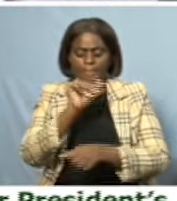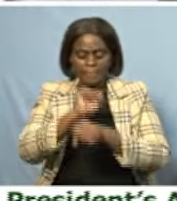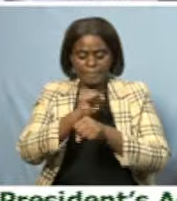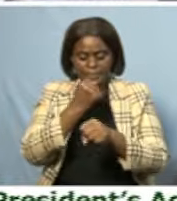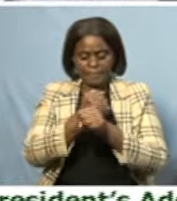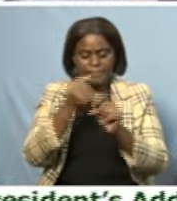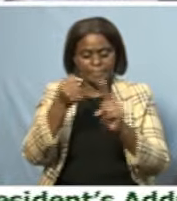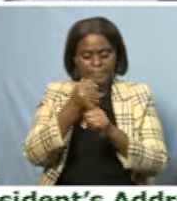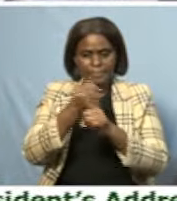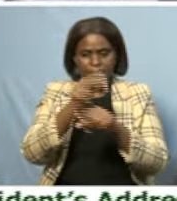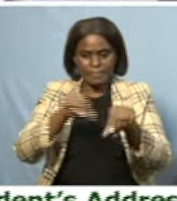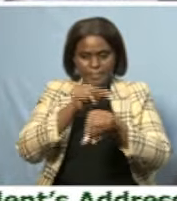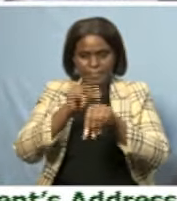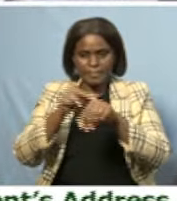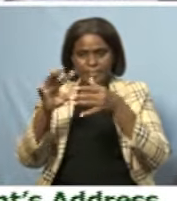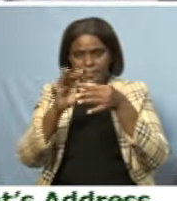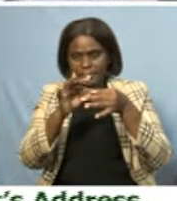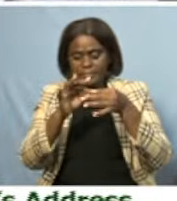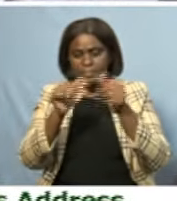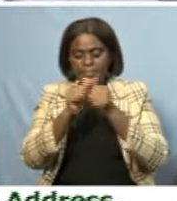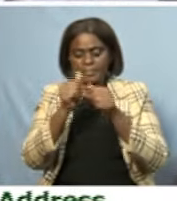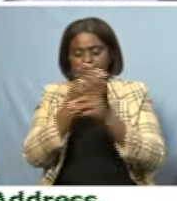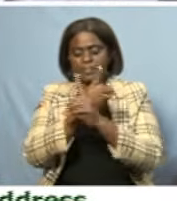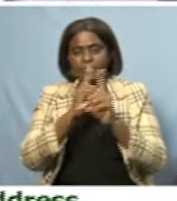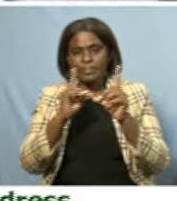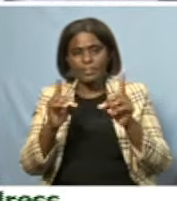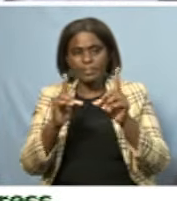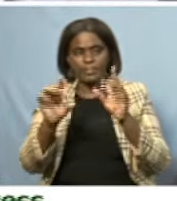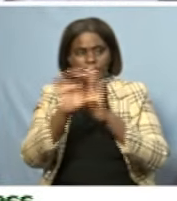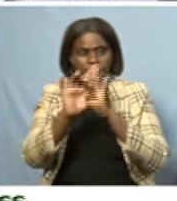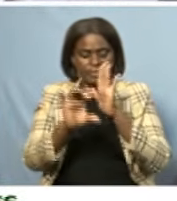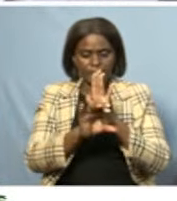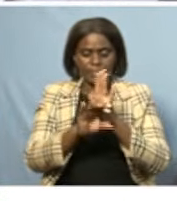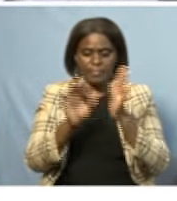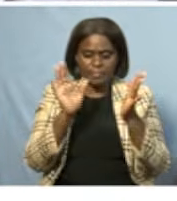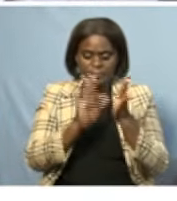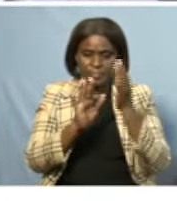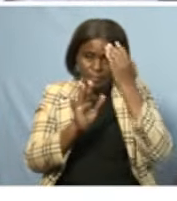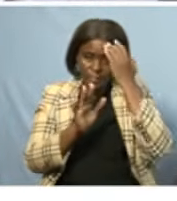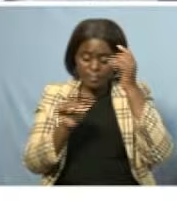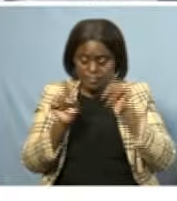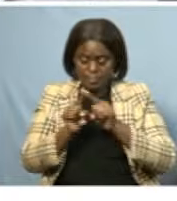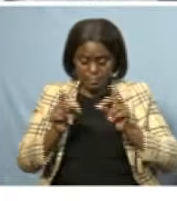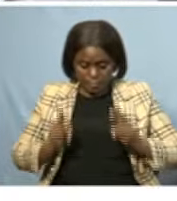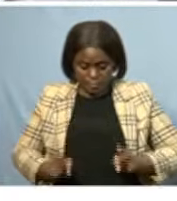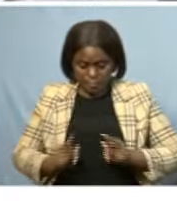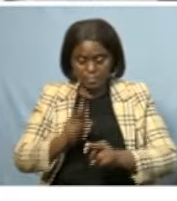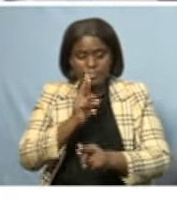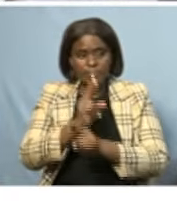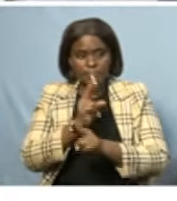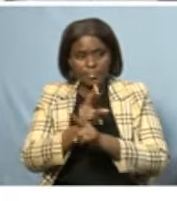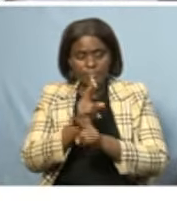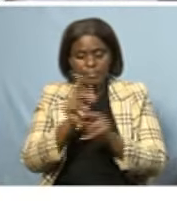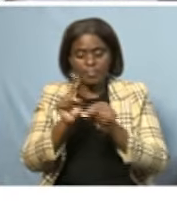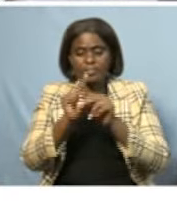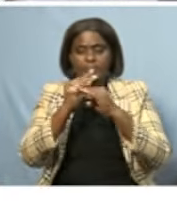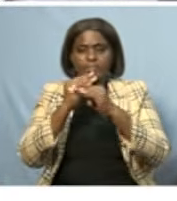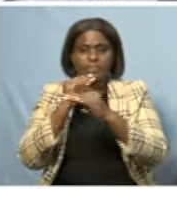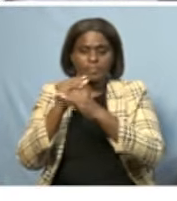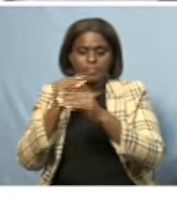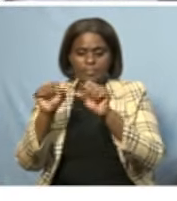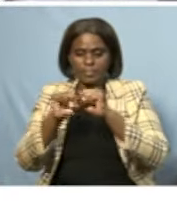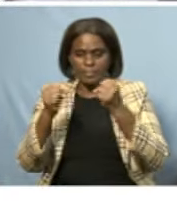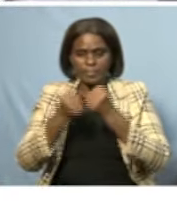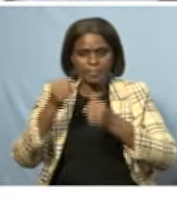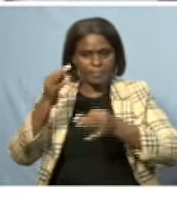patriotism, national unity, democracy, constitutionalism, human dignity, equity,